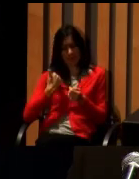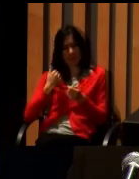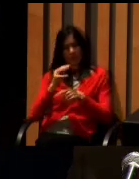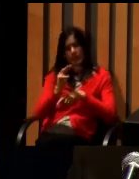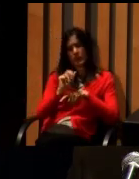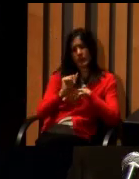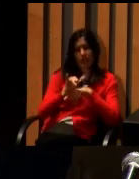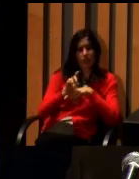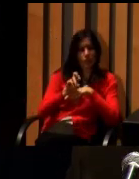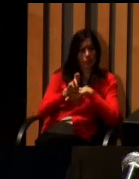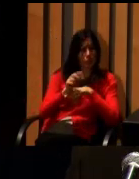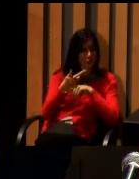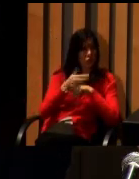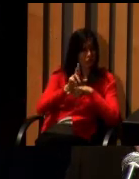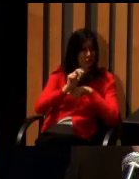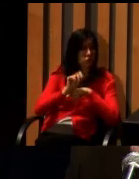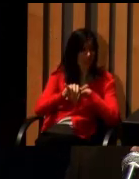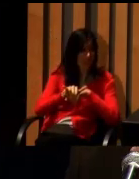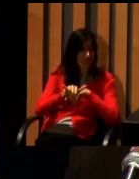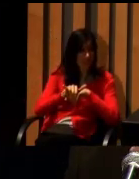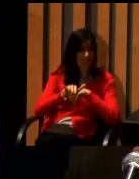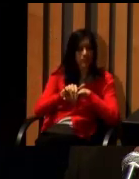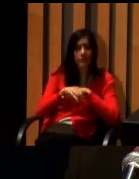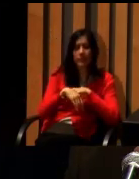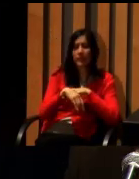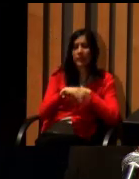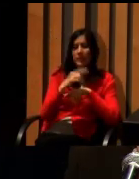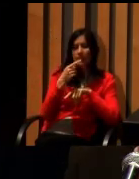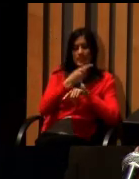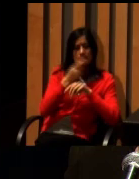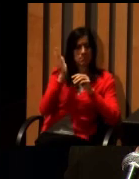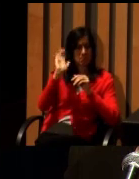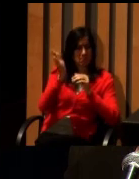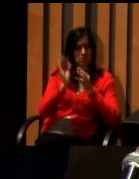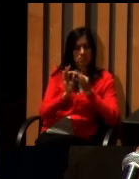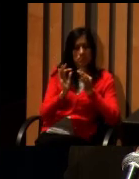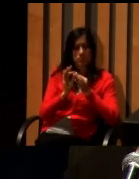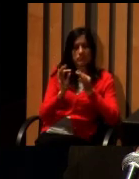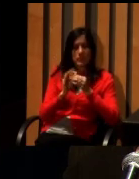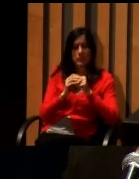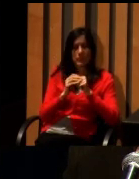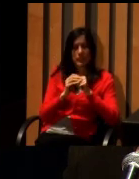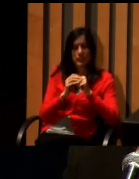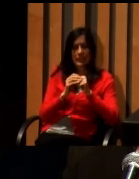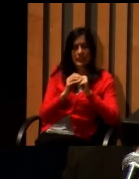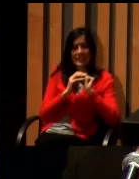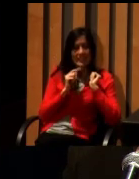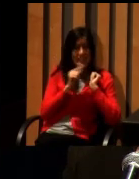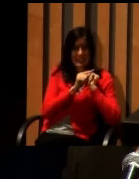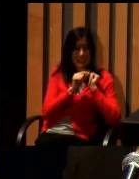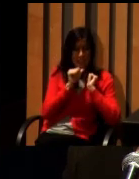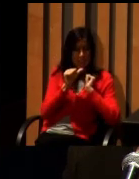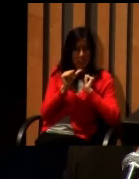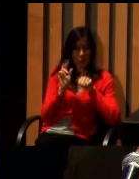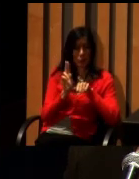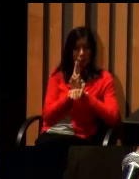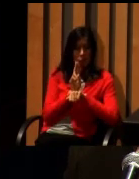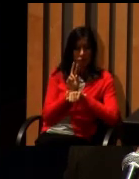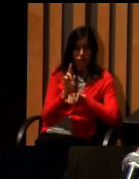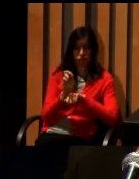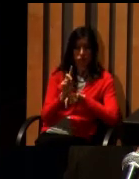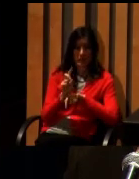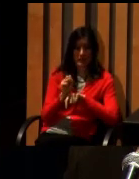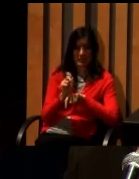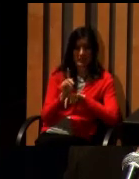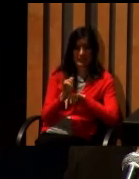District address, where he did not make that reference to that team by that name, but called it the